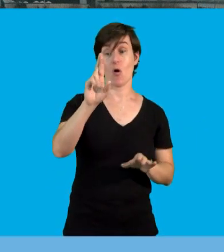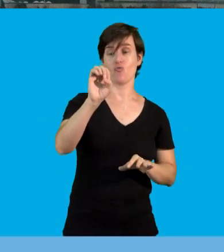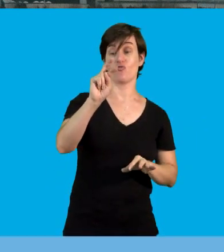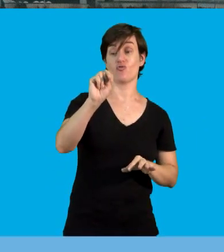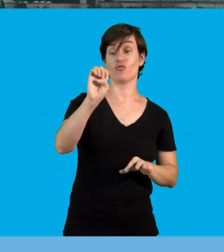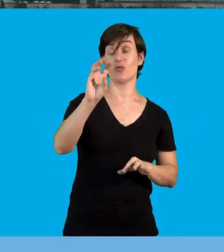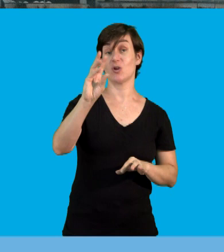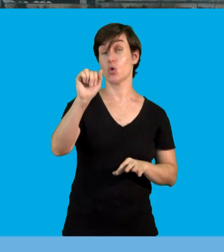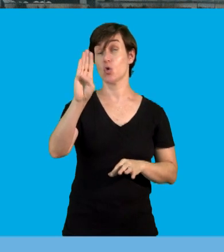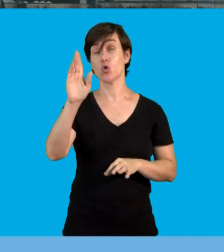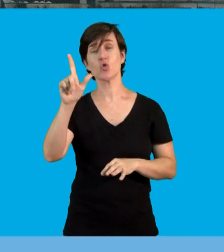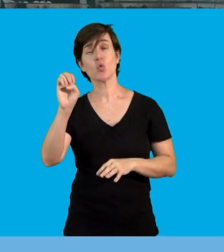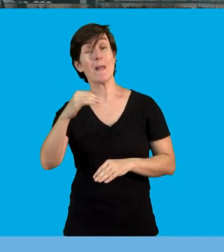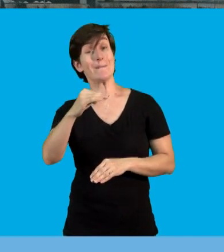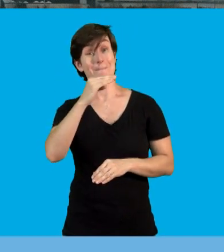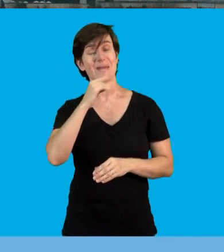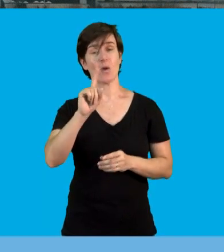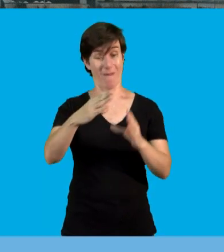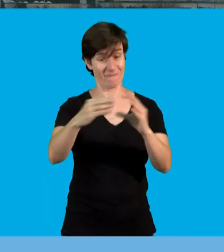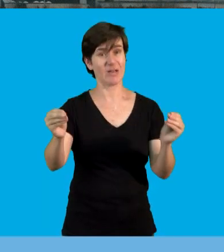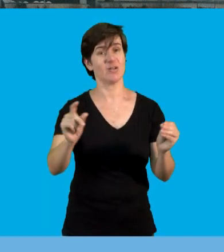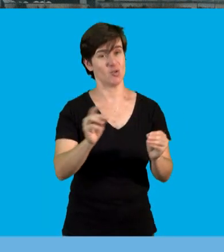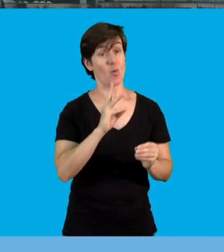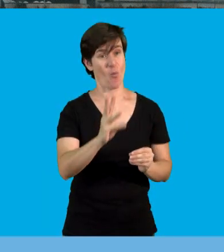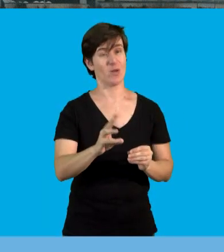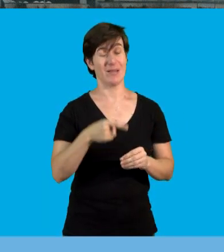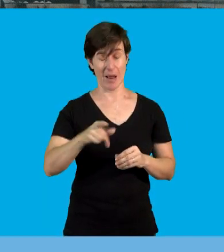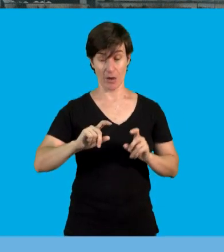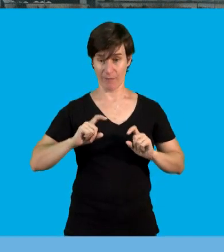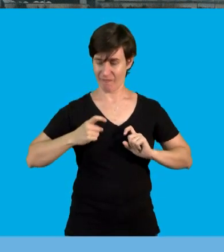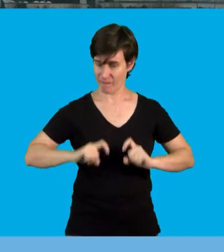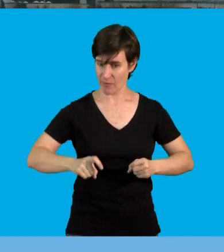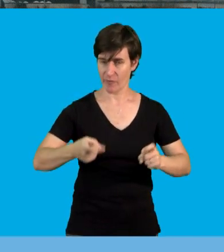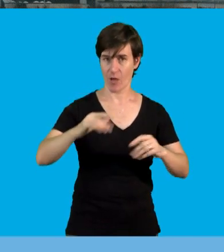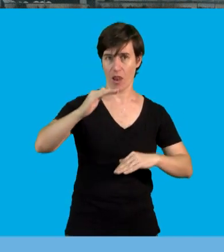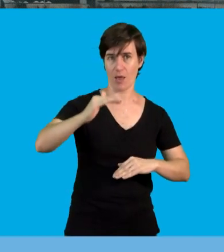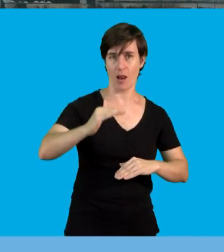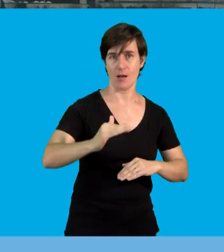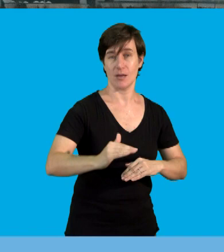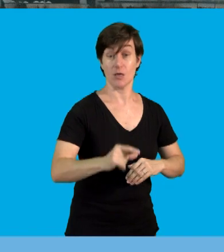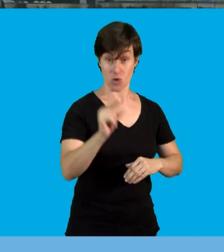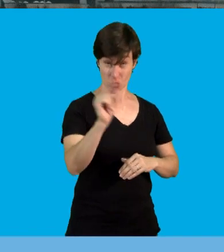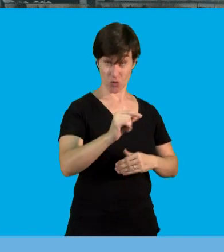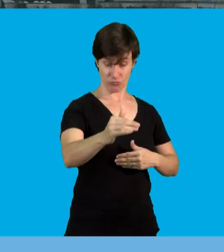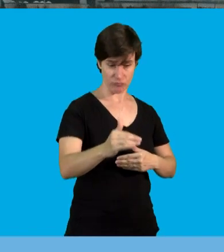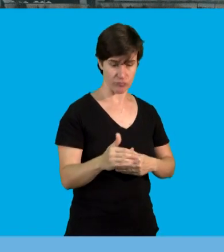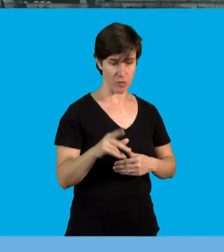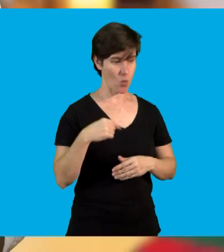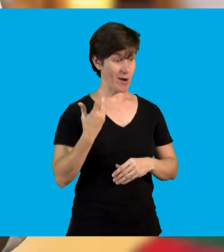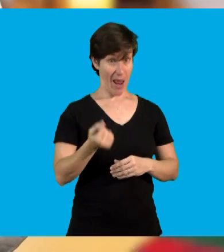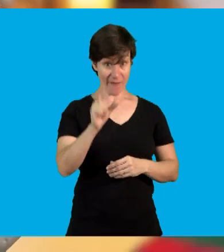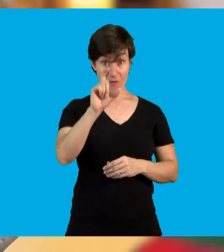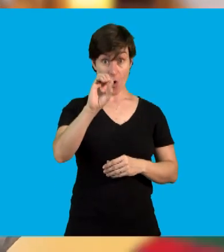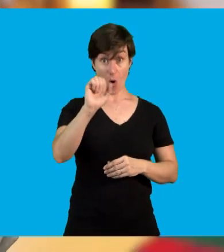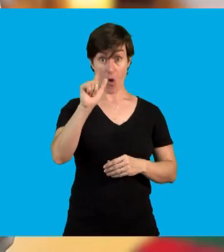a non-renewable resource, as we have said, and it is getting rapidly depleted. So over time, you're going to get to a point whereby